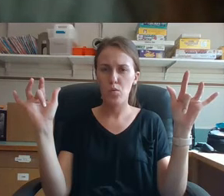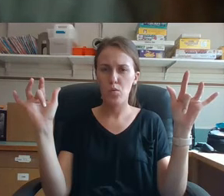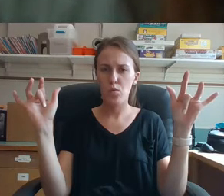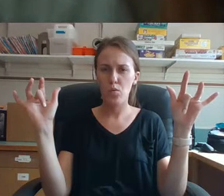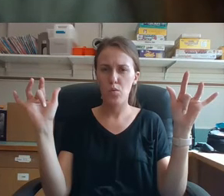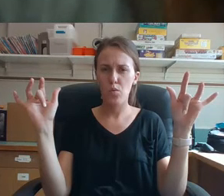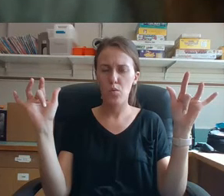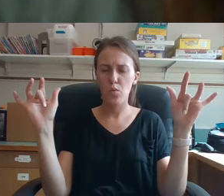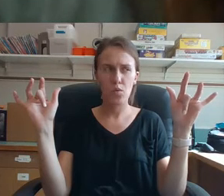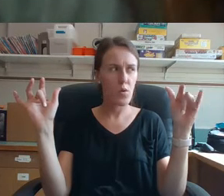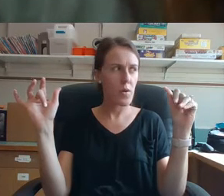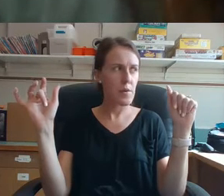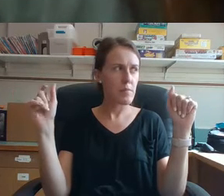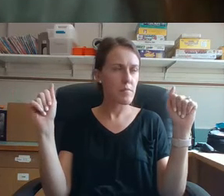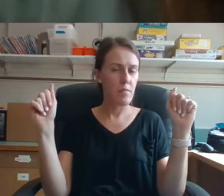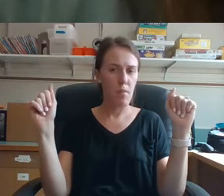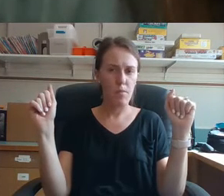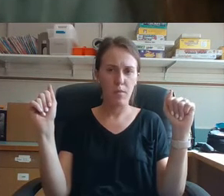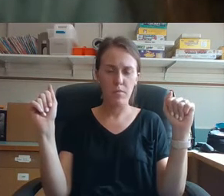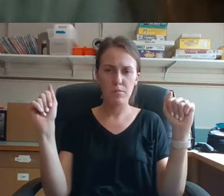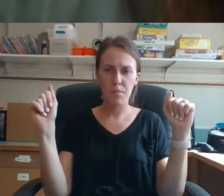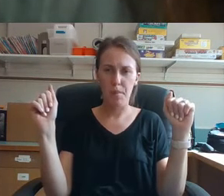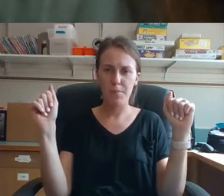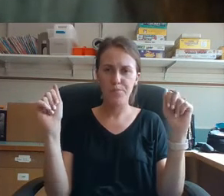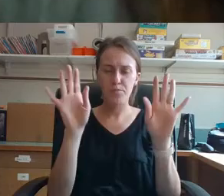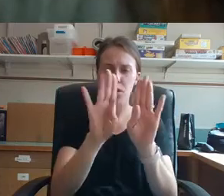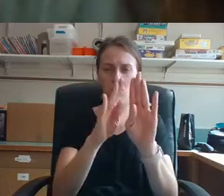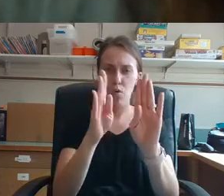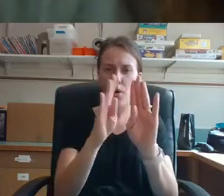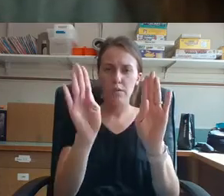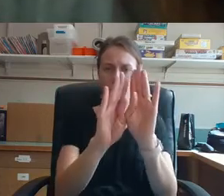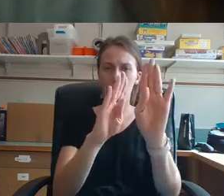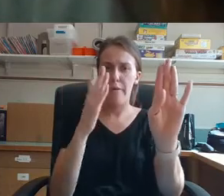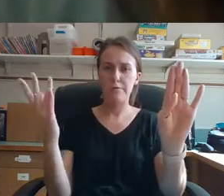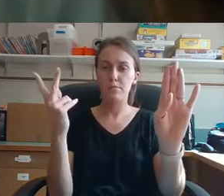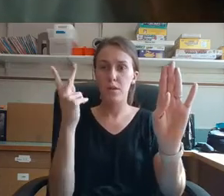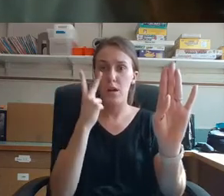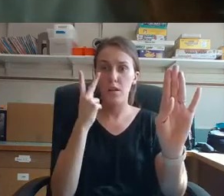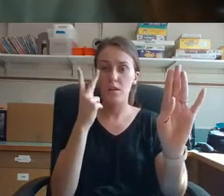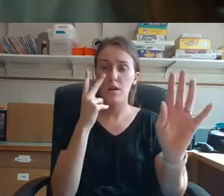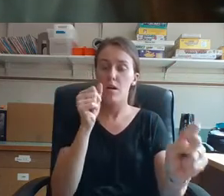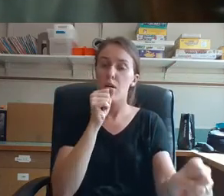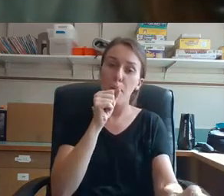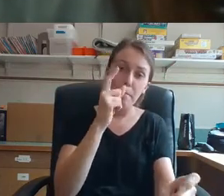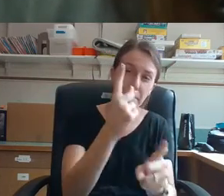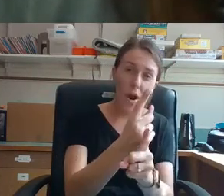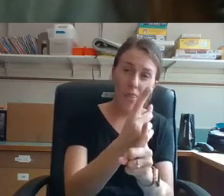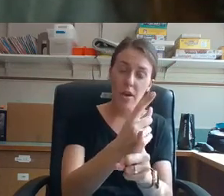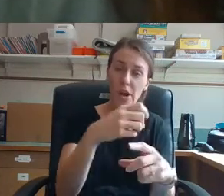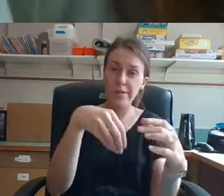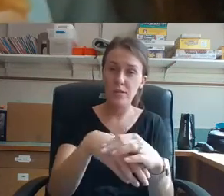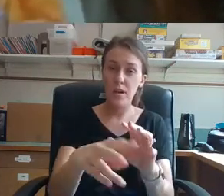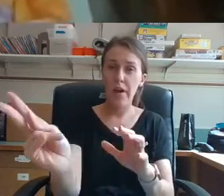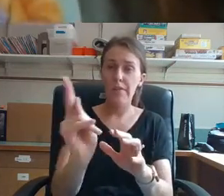one hand. He was helping grandmother step out of the wolf. Thank you, dear, said grandmother. It